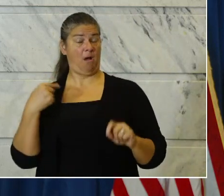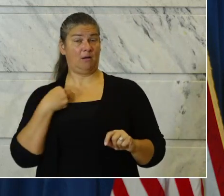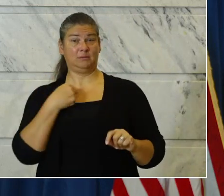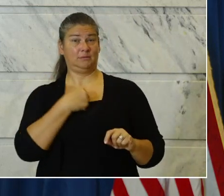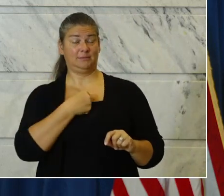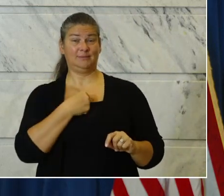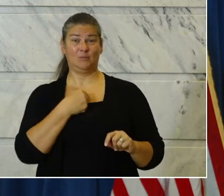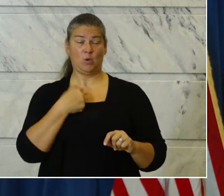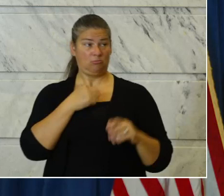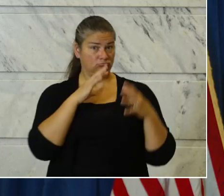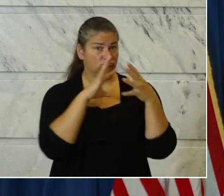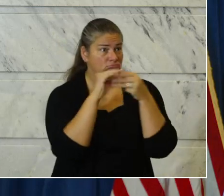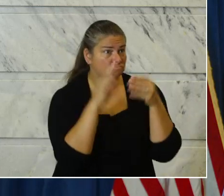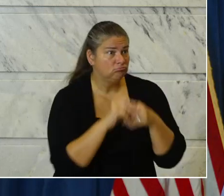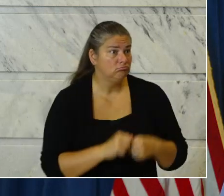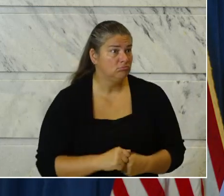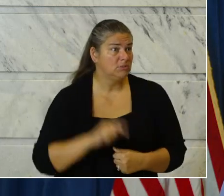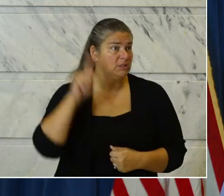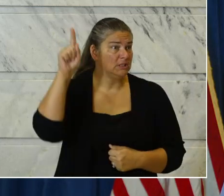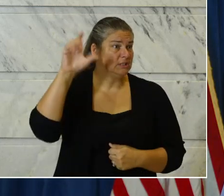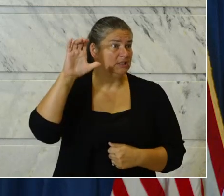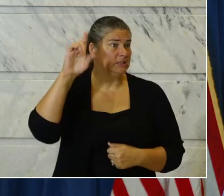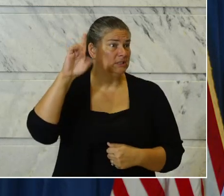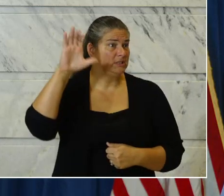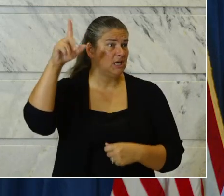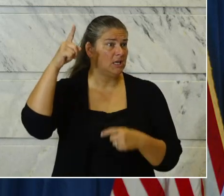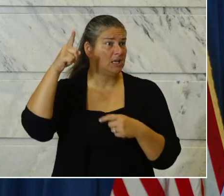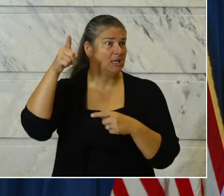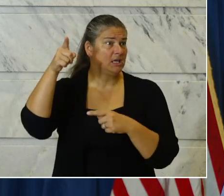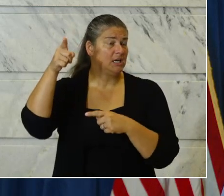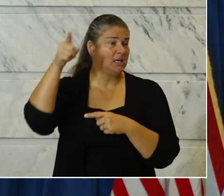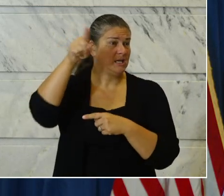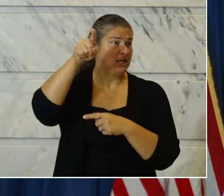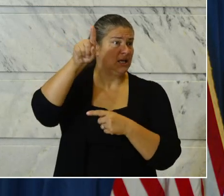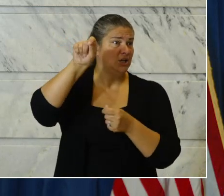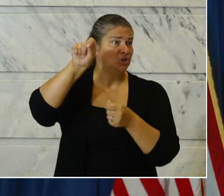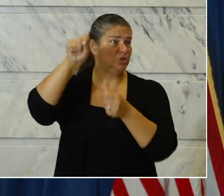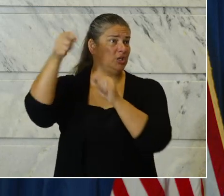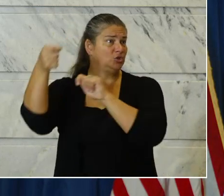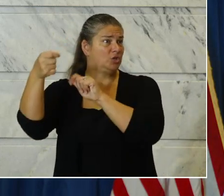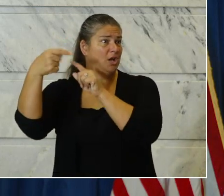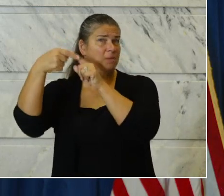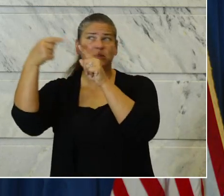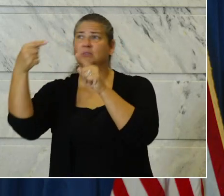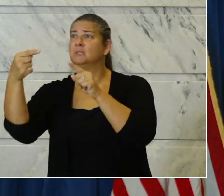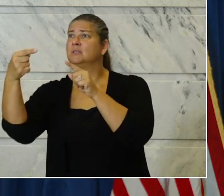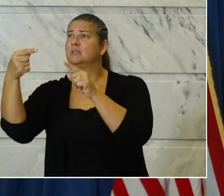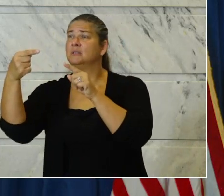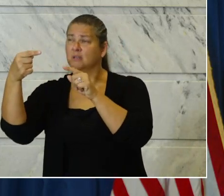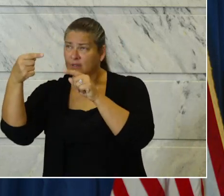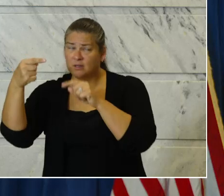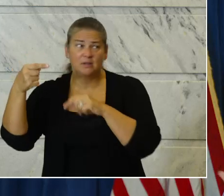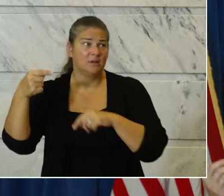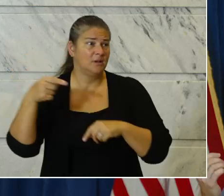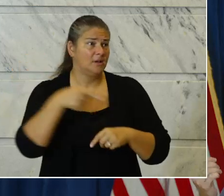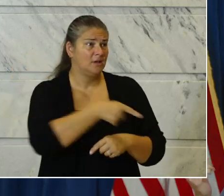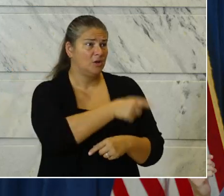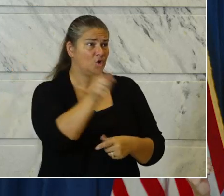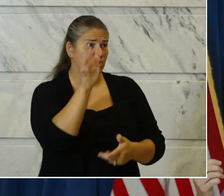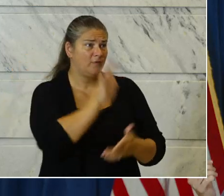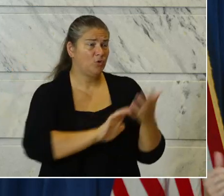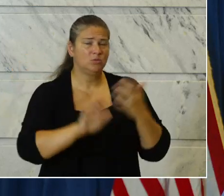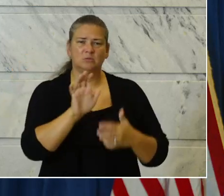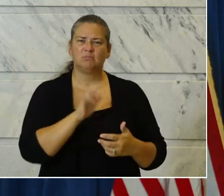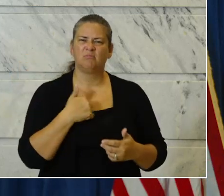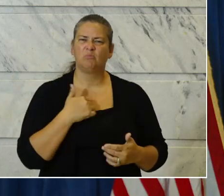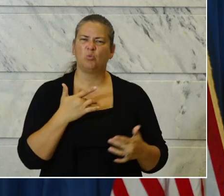comes out with something that is the opposite of what they said the day before? Am I worried that confuses people? Yes. Do I think that